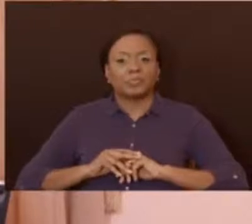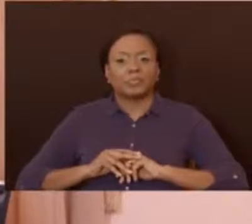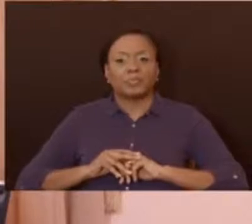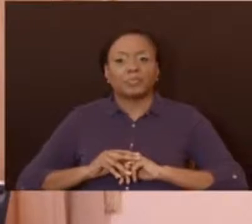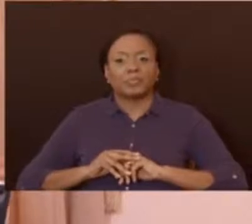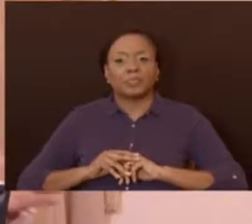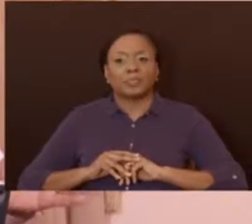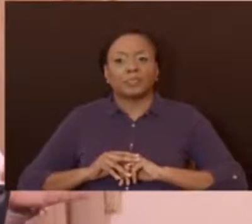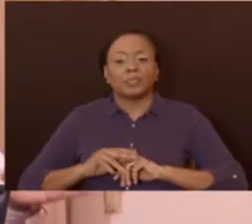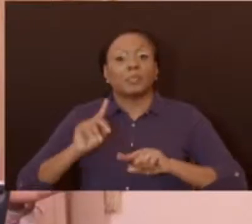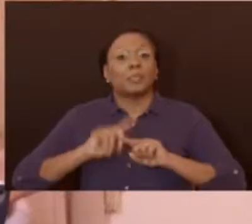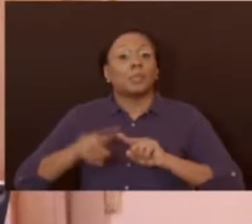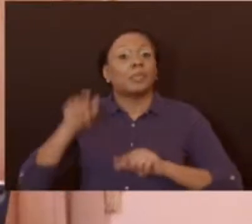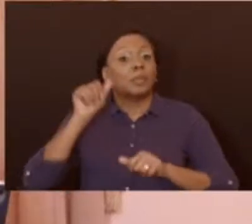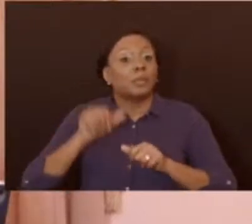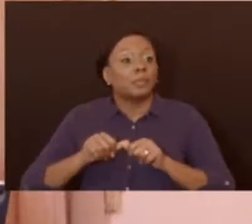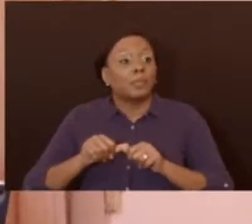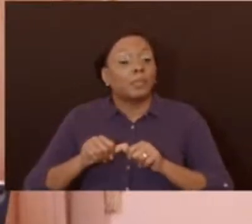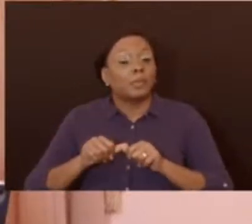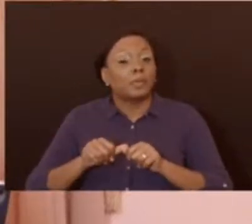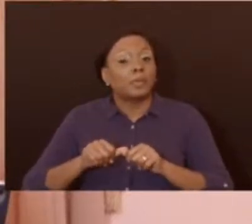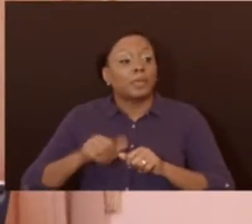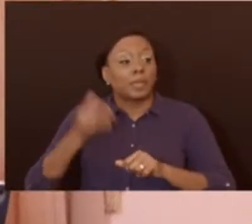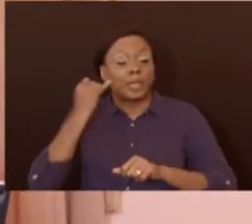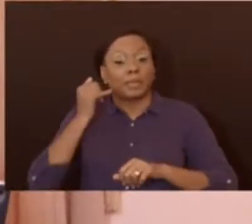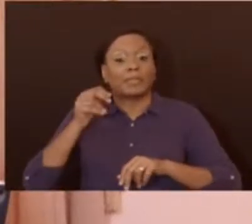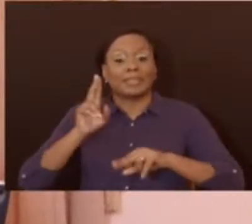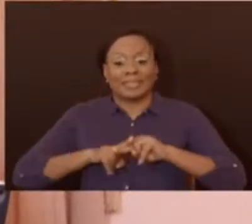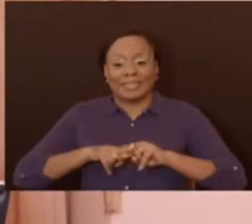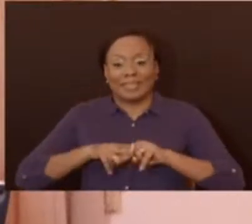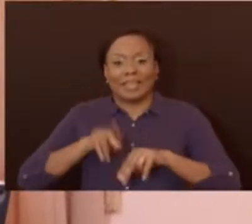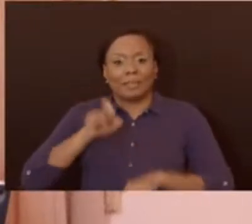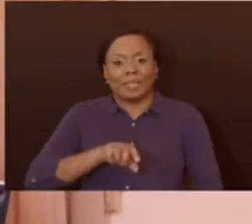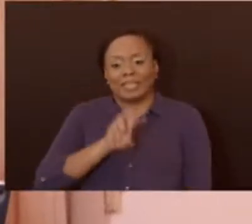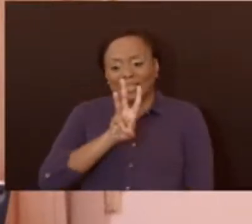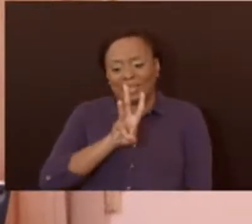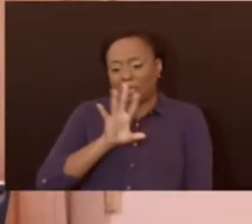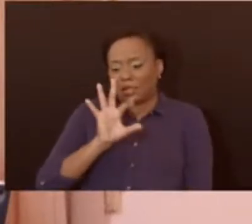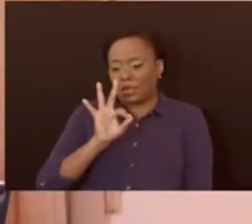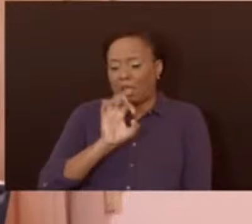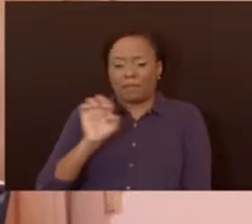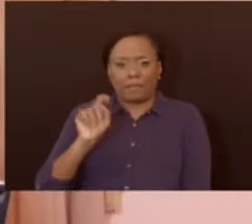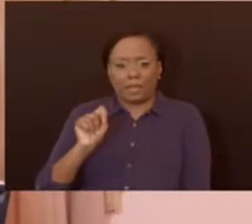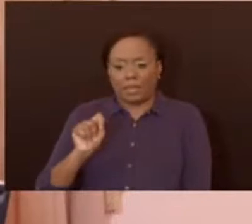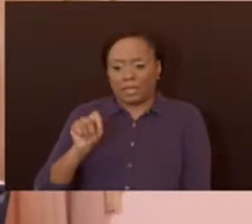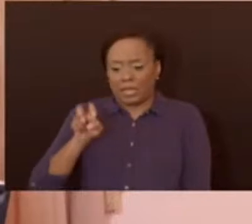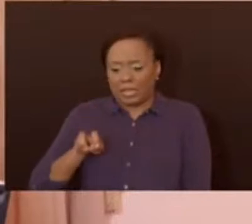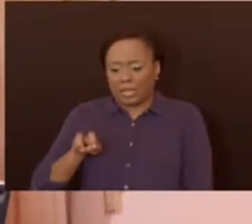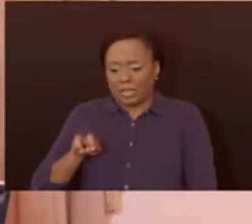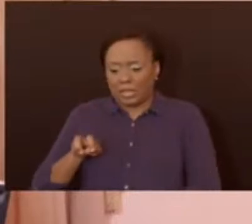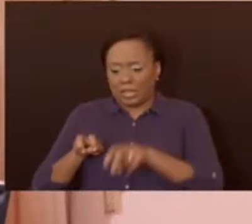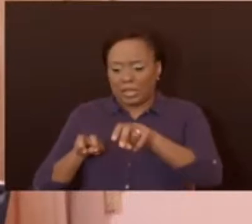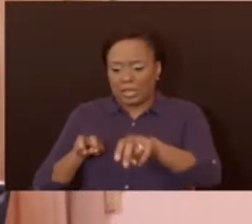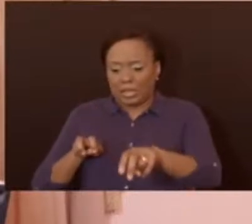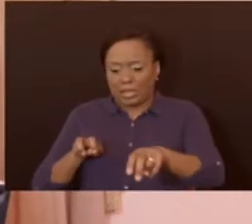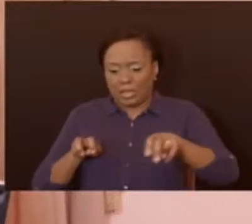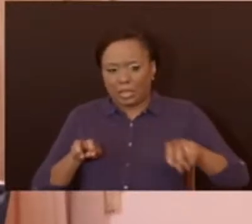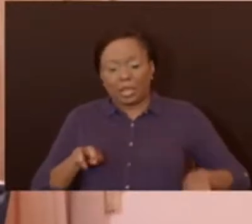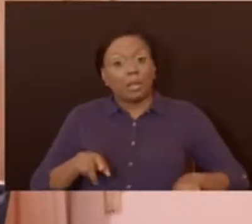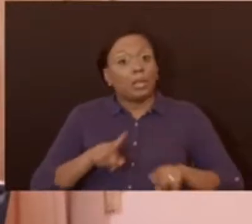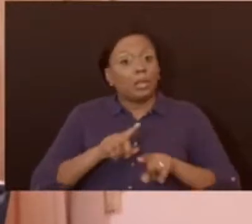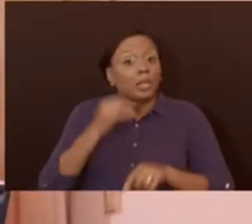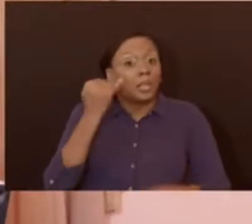than 6 feet distance between you. Now, in a very small congregation, in a very small church